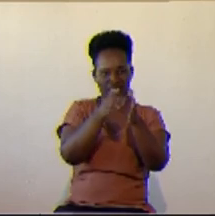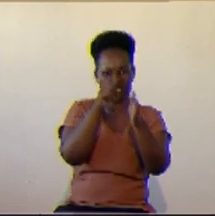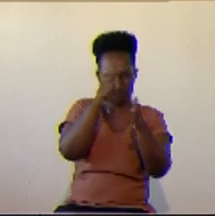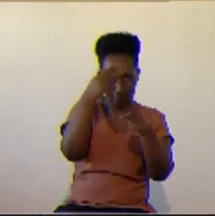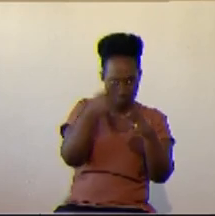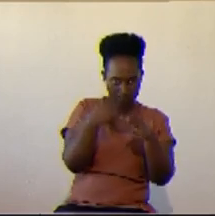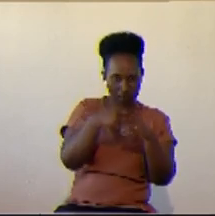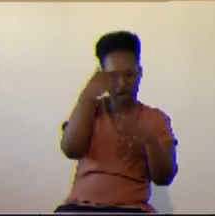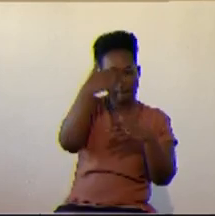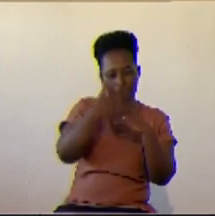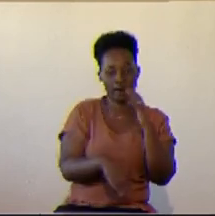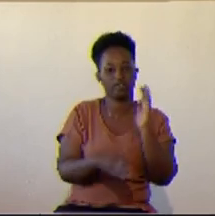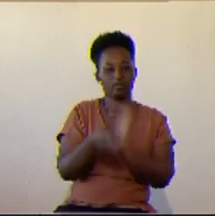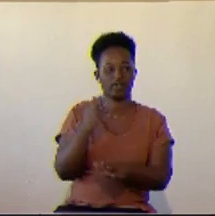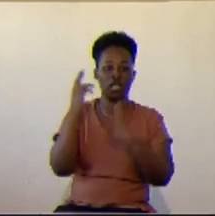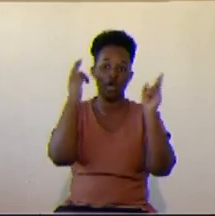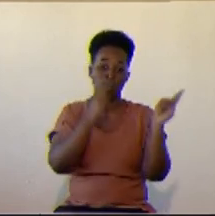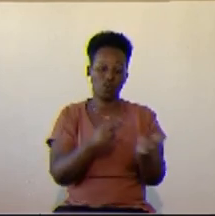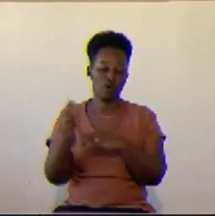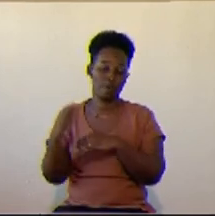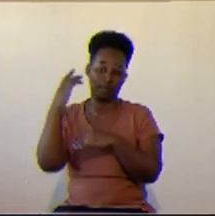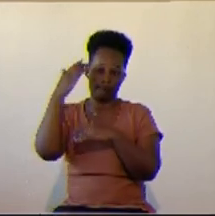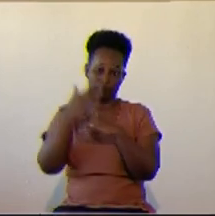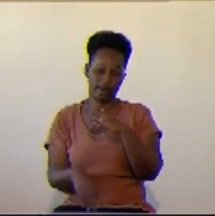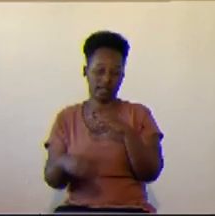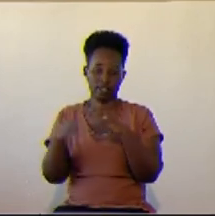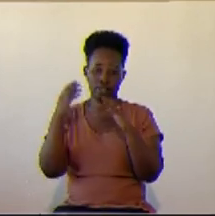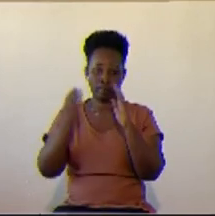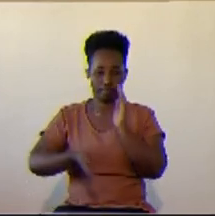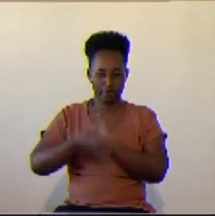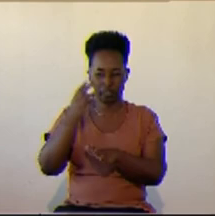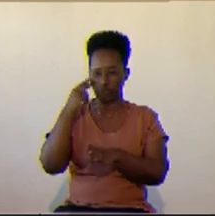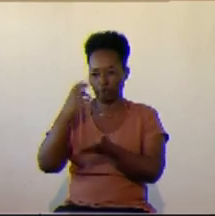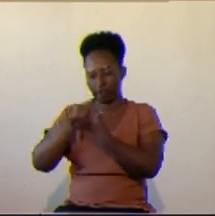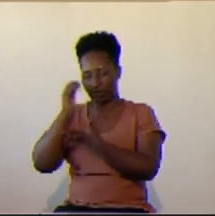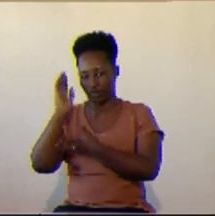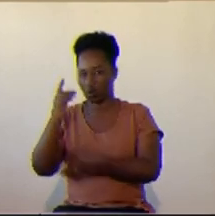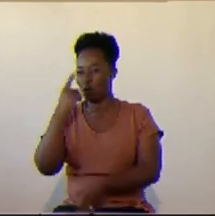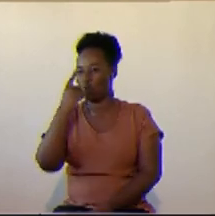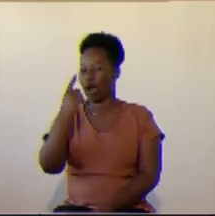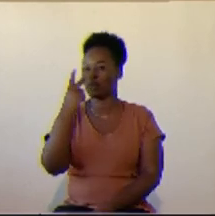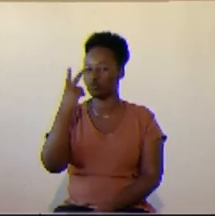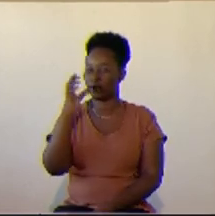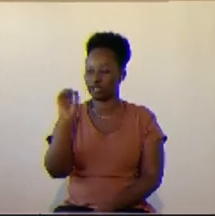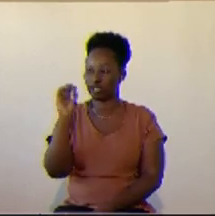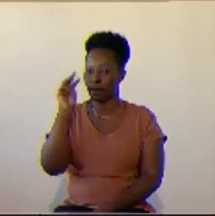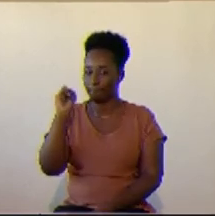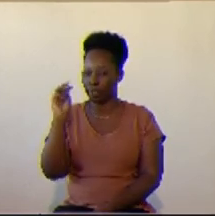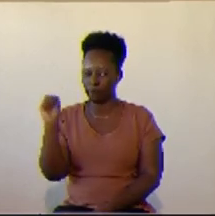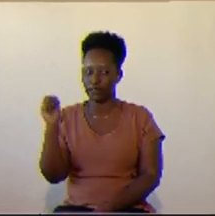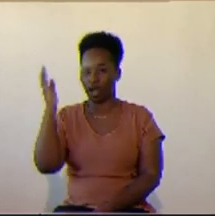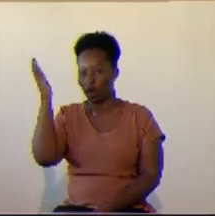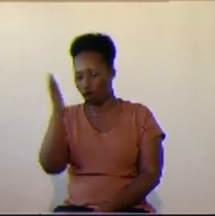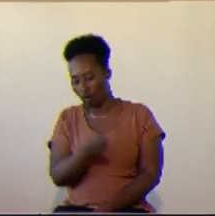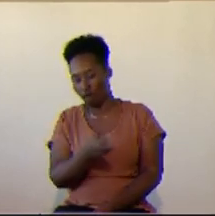pressure. Normal blood pressure, we looked at its value, 120 millimeters of mercury